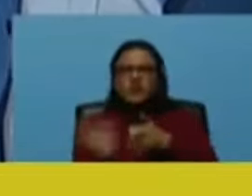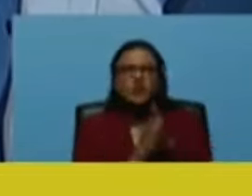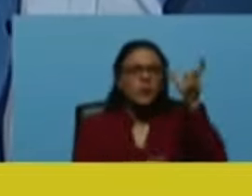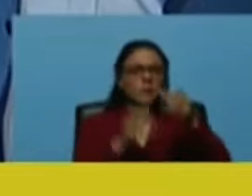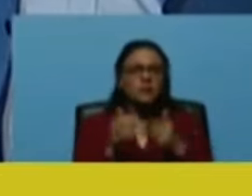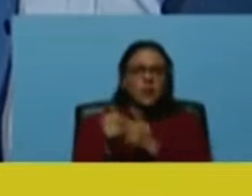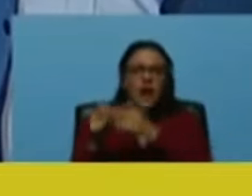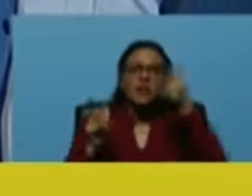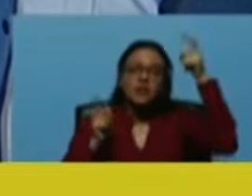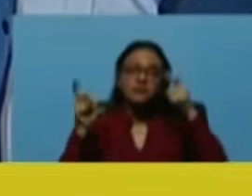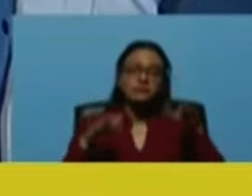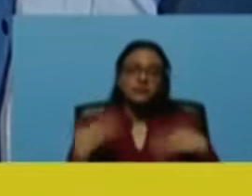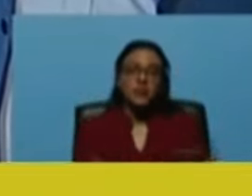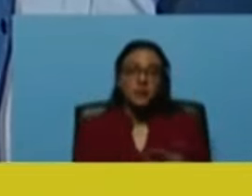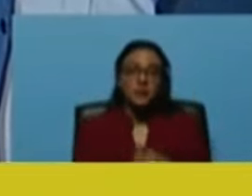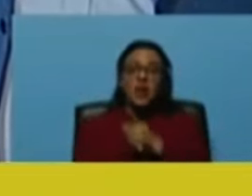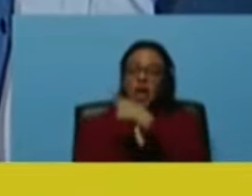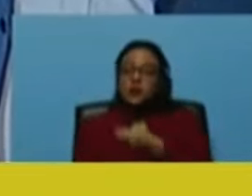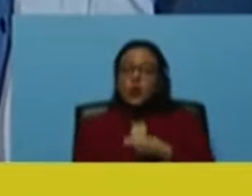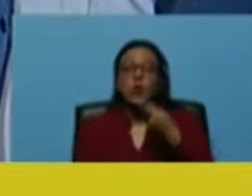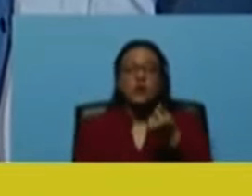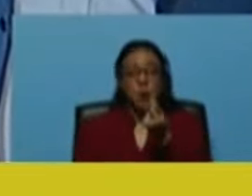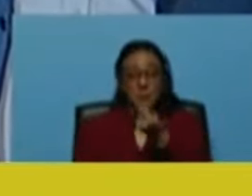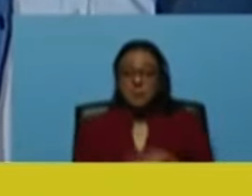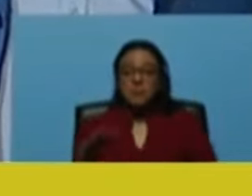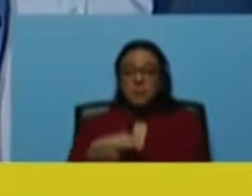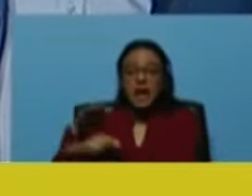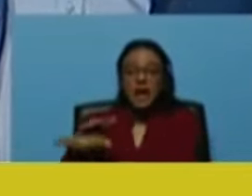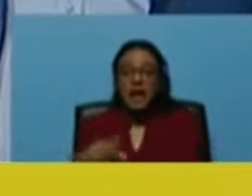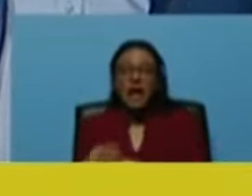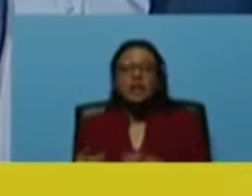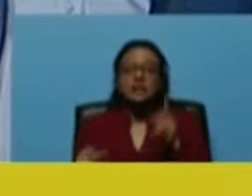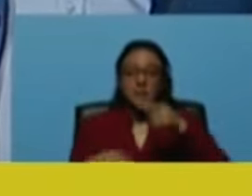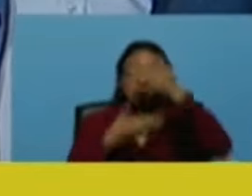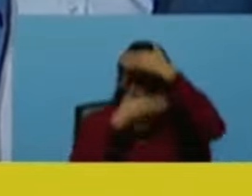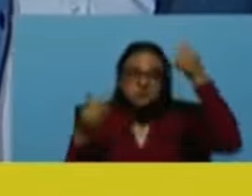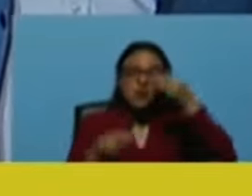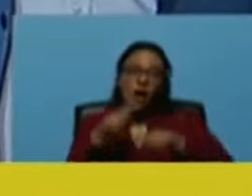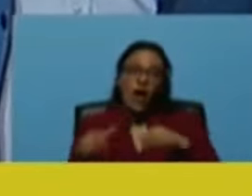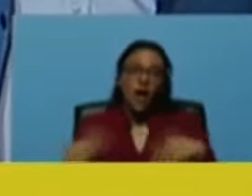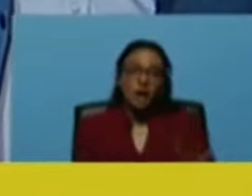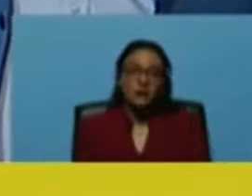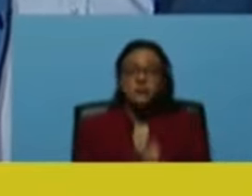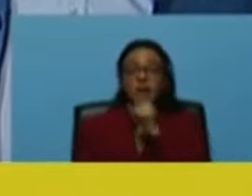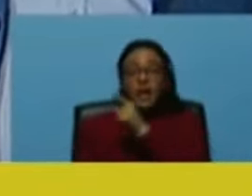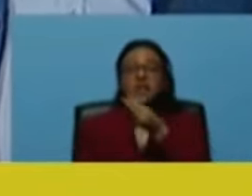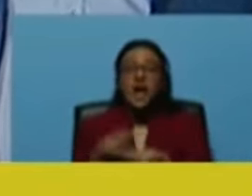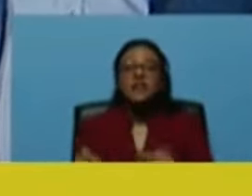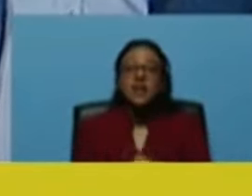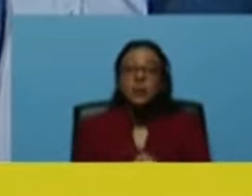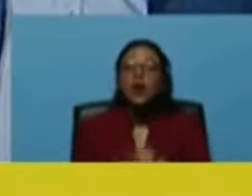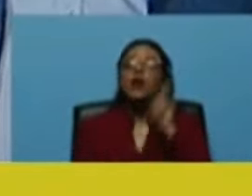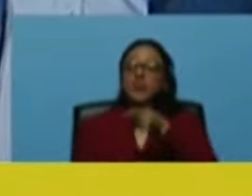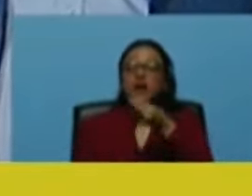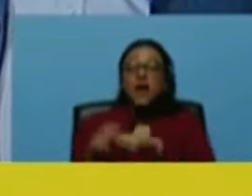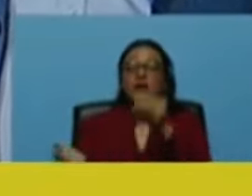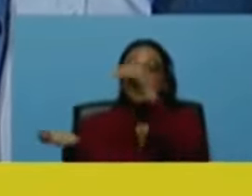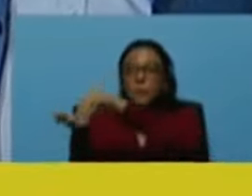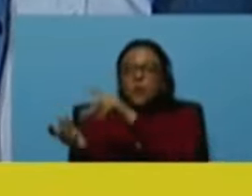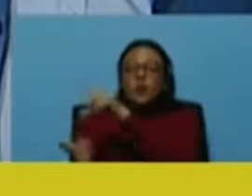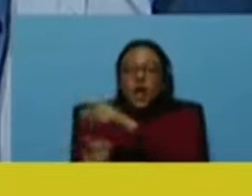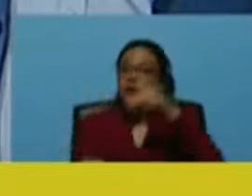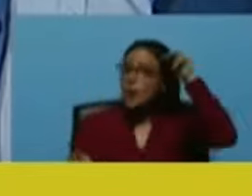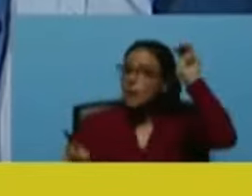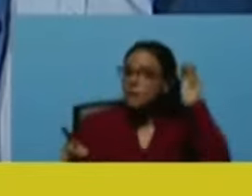of Chavista leaders, paid off by through criminals. So we